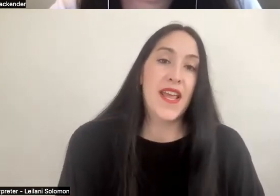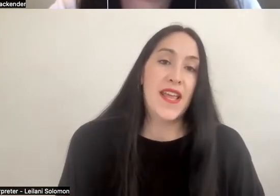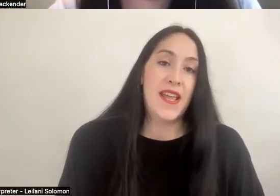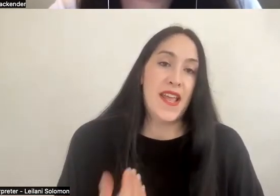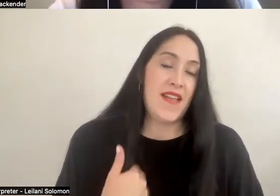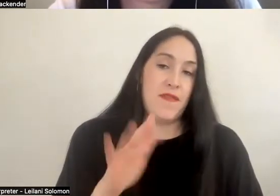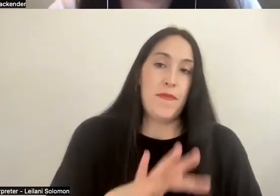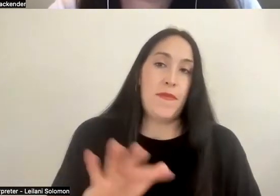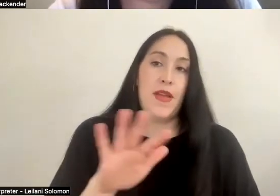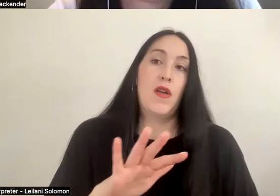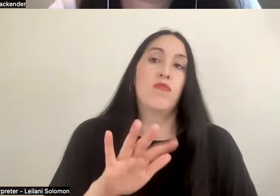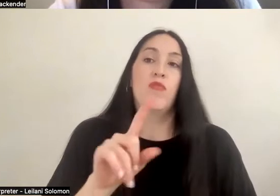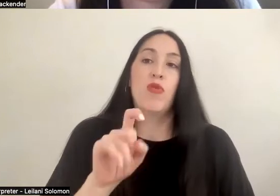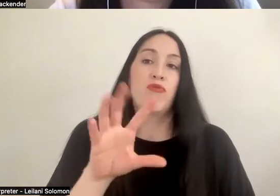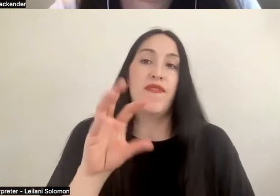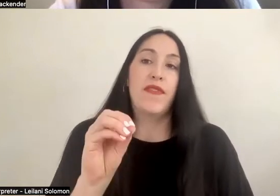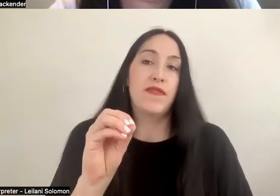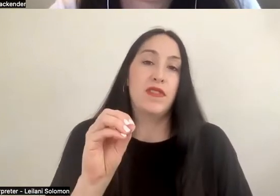attorneys. The elder law